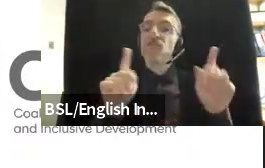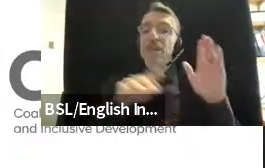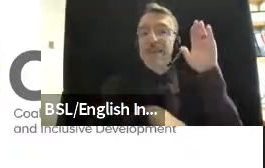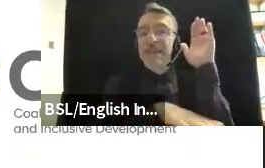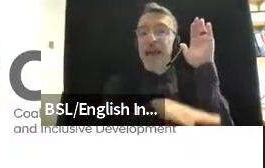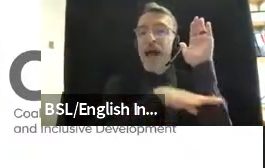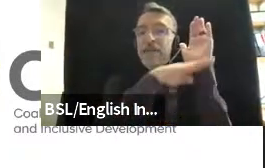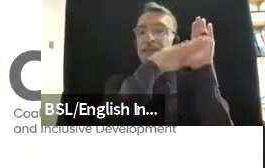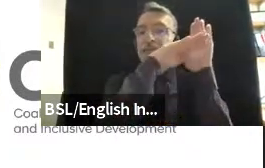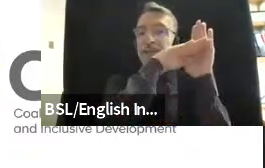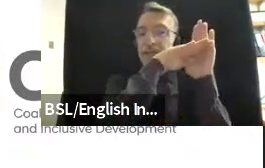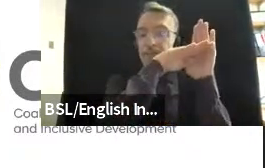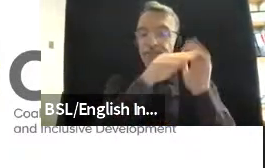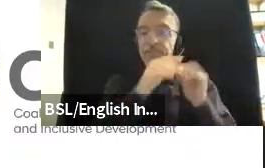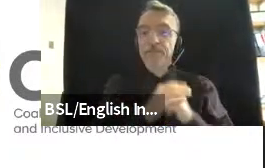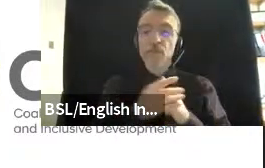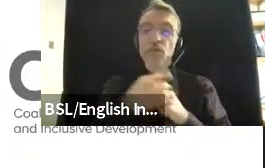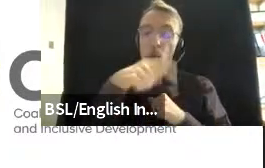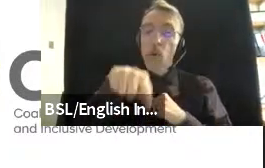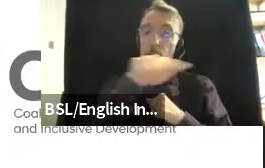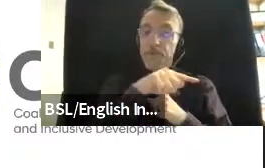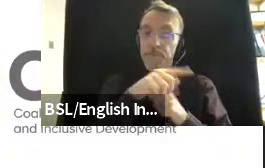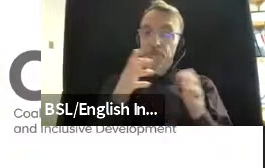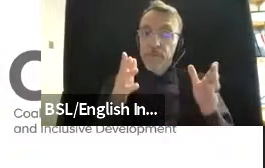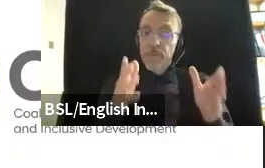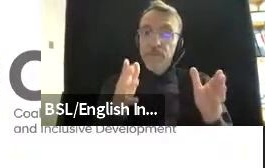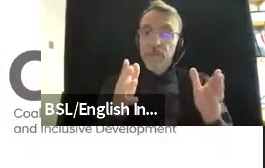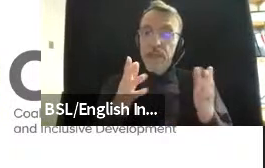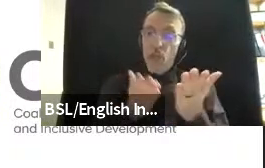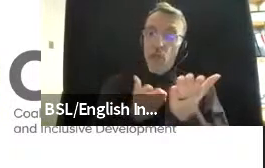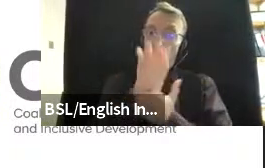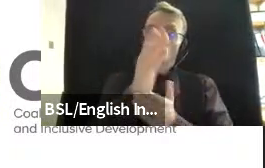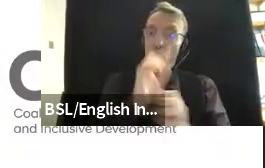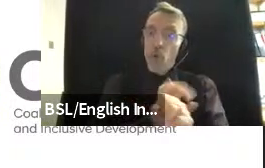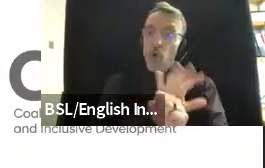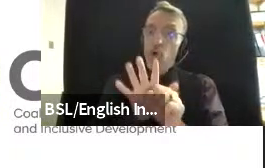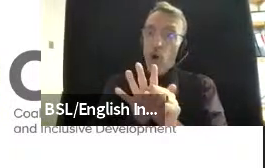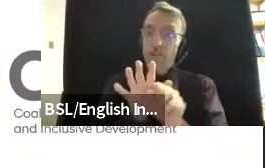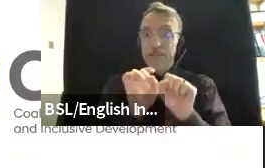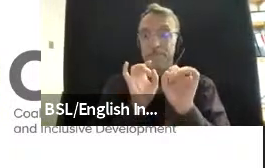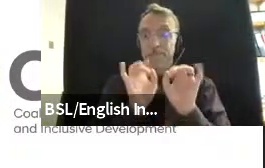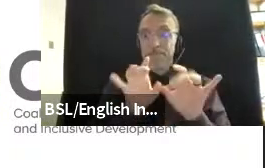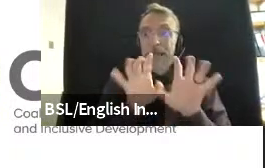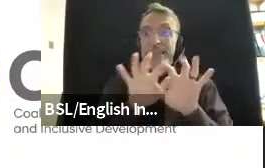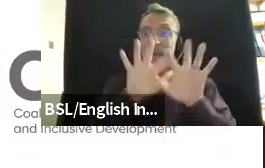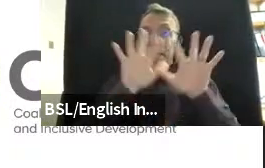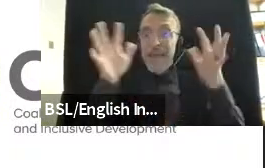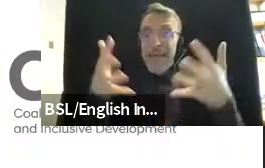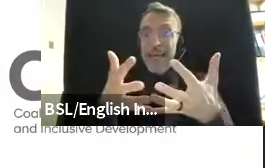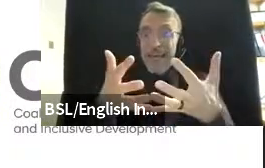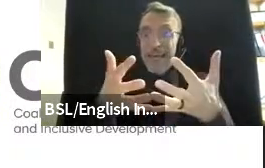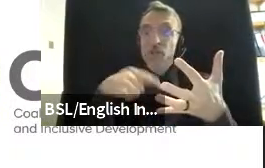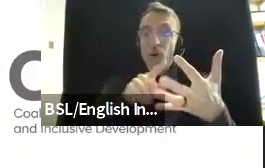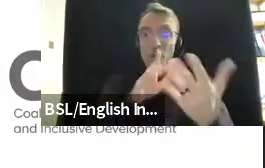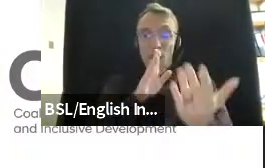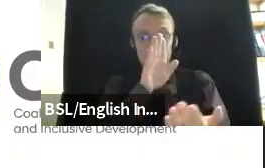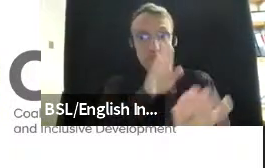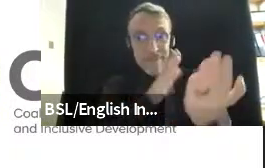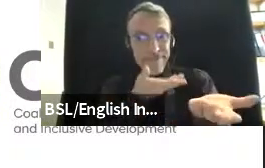when we undertook the study, it was during the COVID-19 pandemic, so we had to adjust